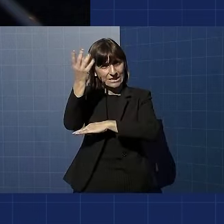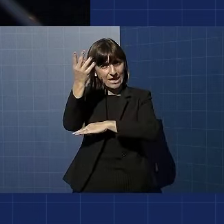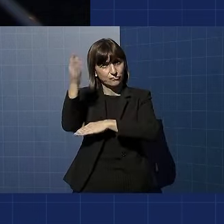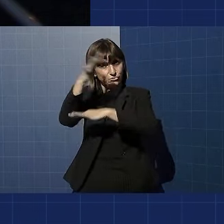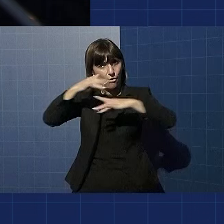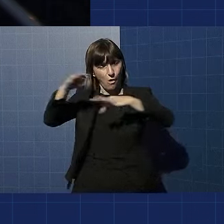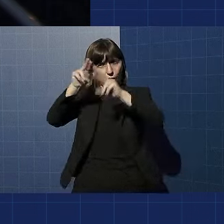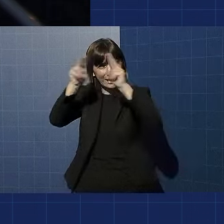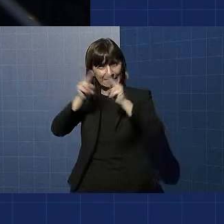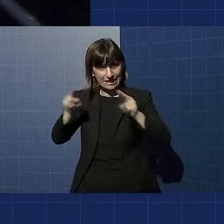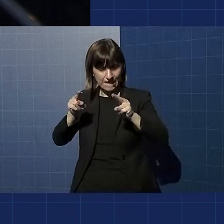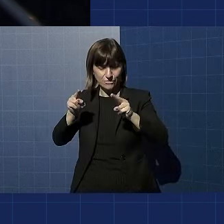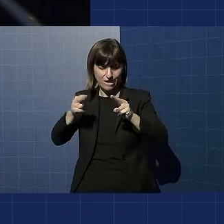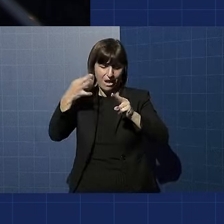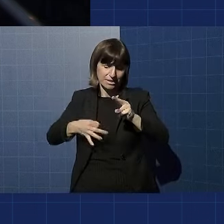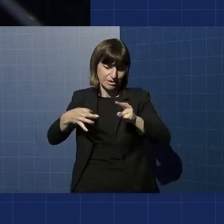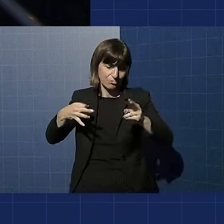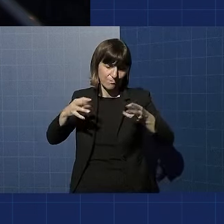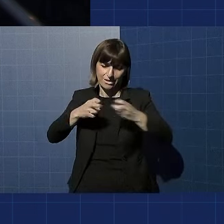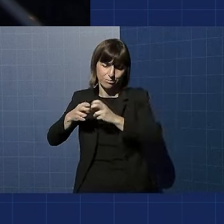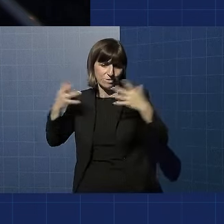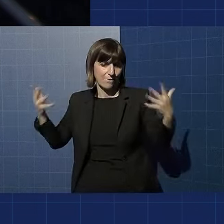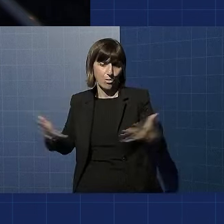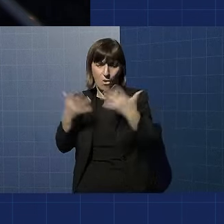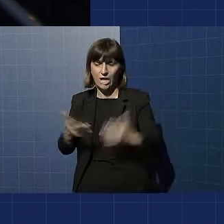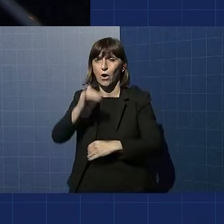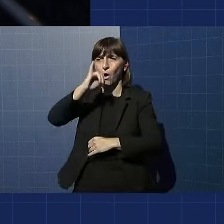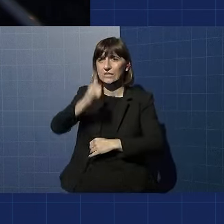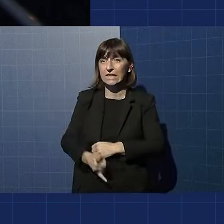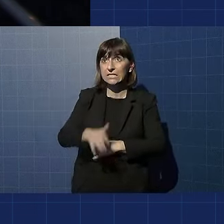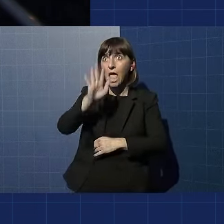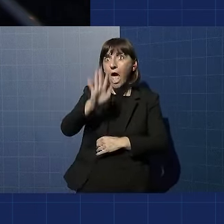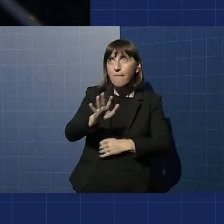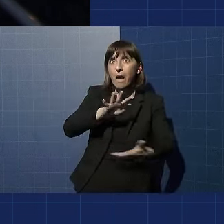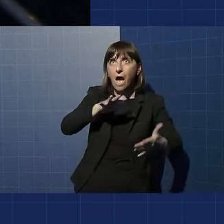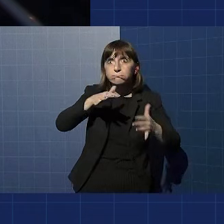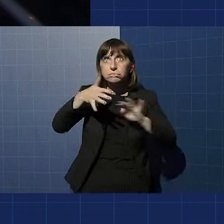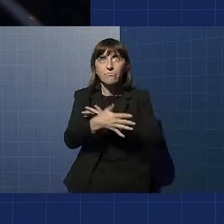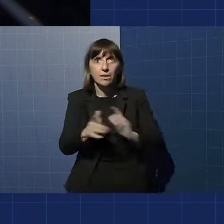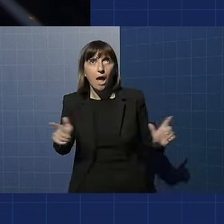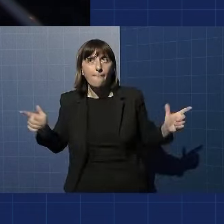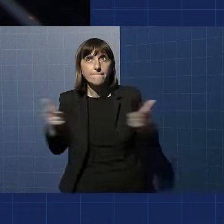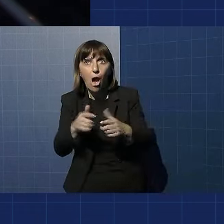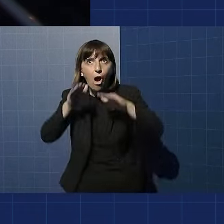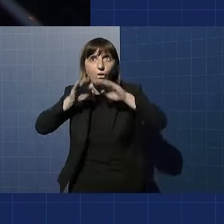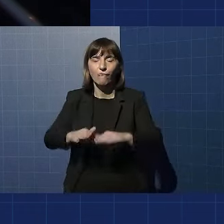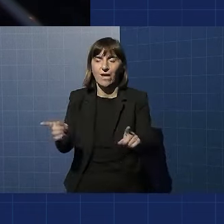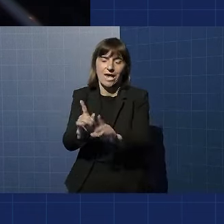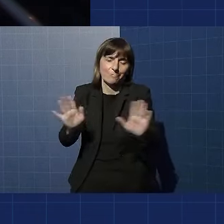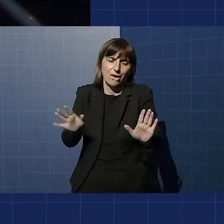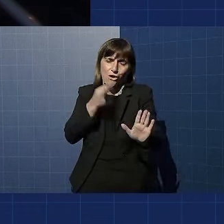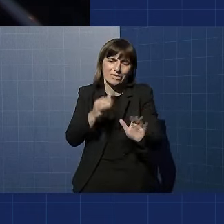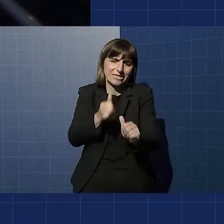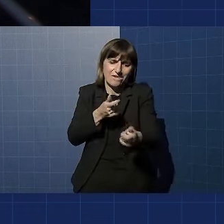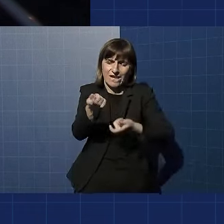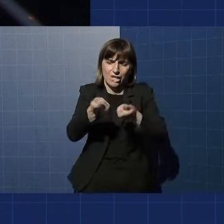it also shows that it is manageable. With the note that, of course, on the ISS, there is a lot of communication with Earth.